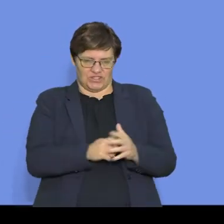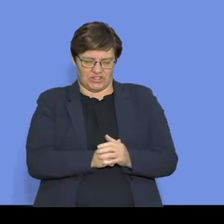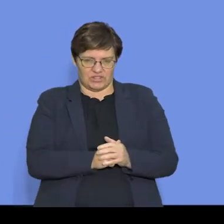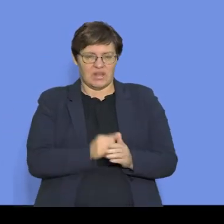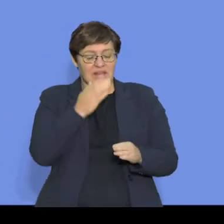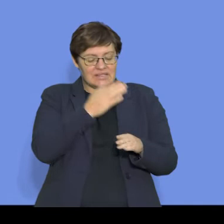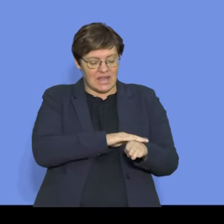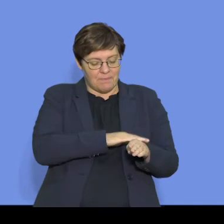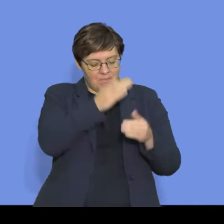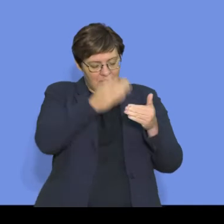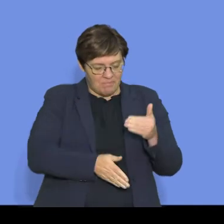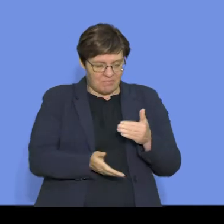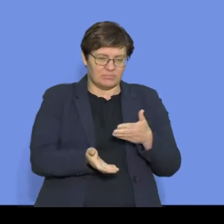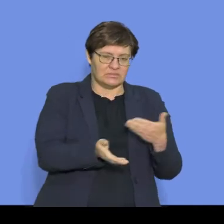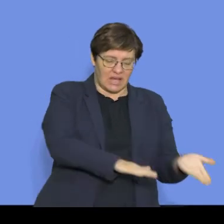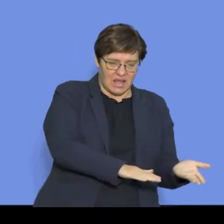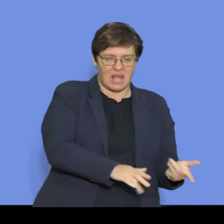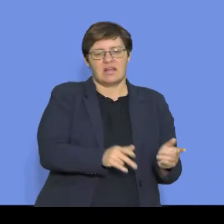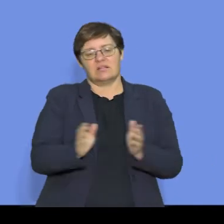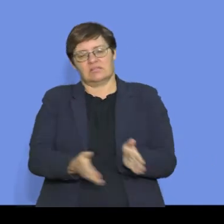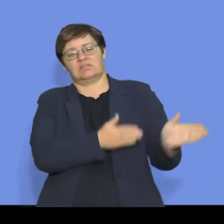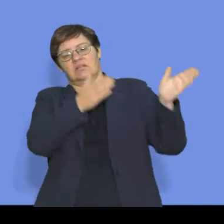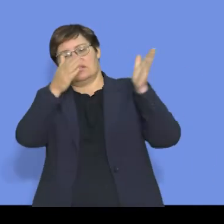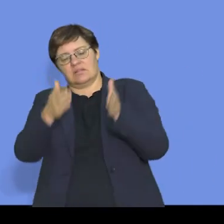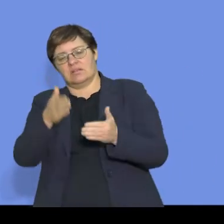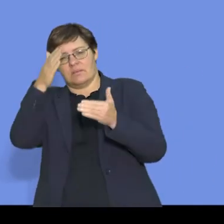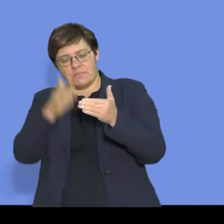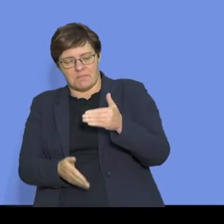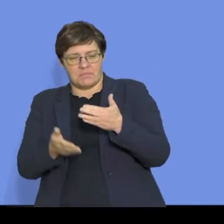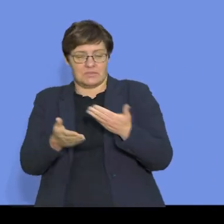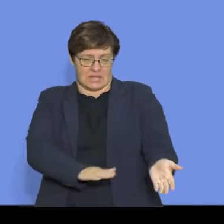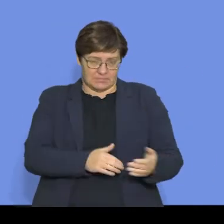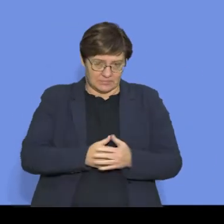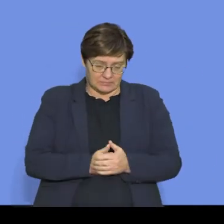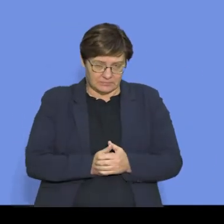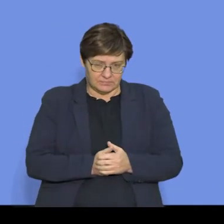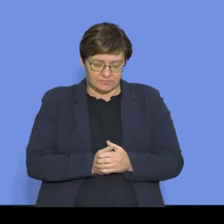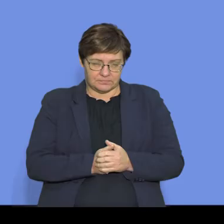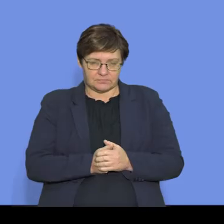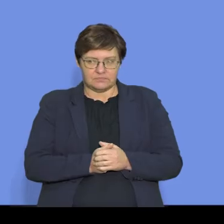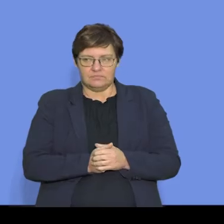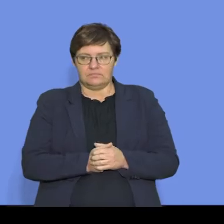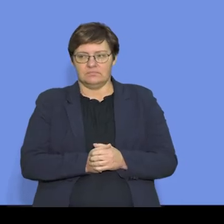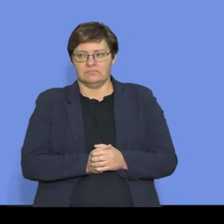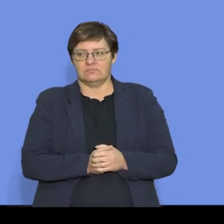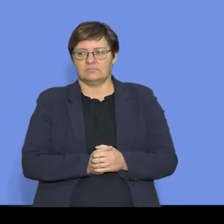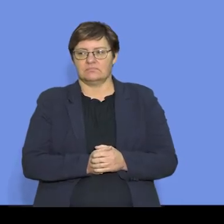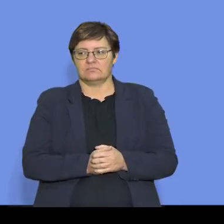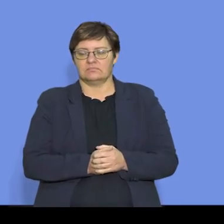It shows the change in diversity, and it indicates our major mass